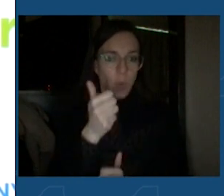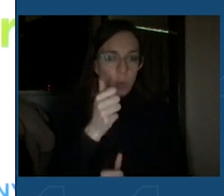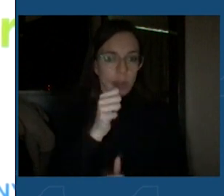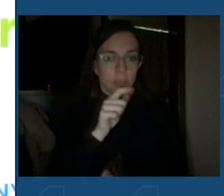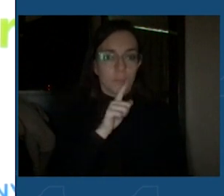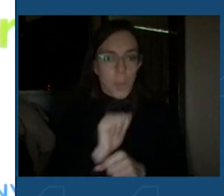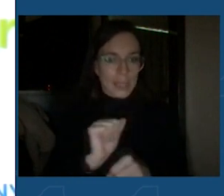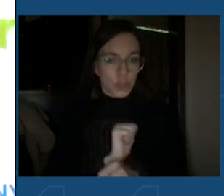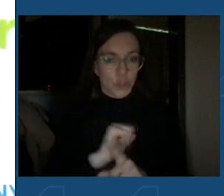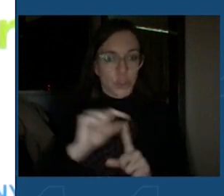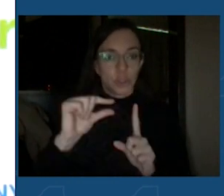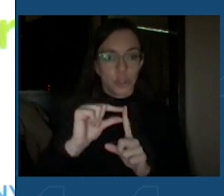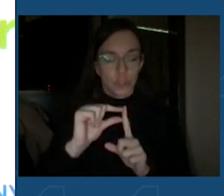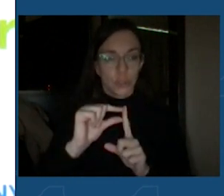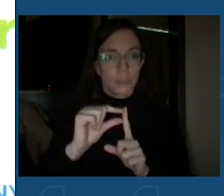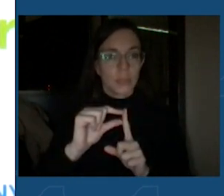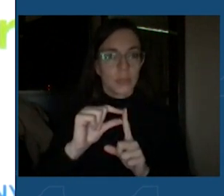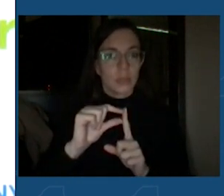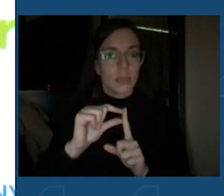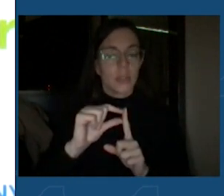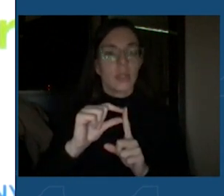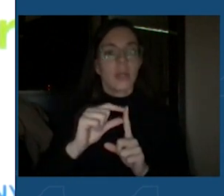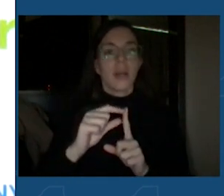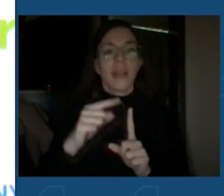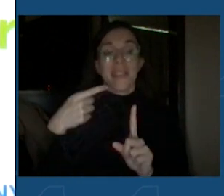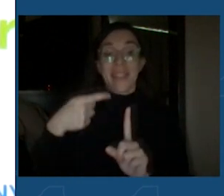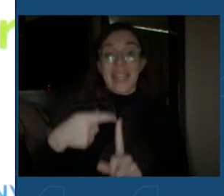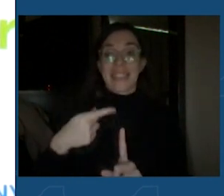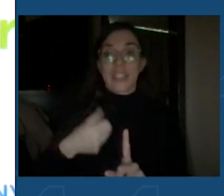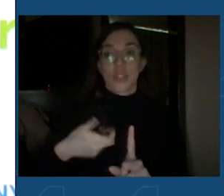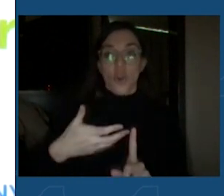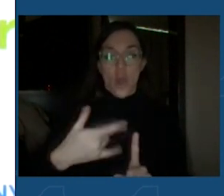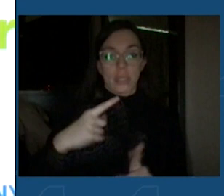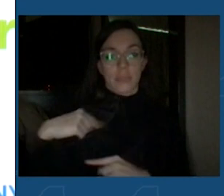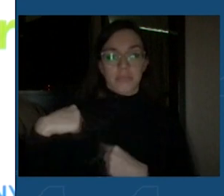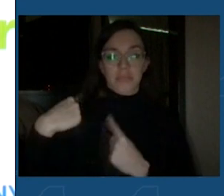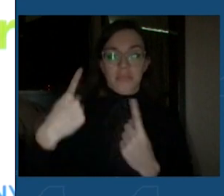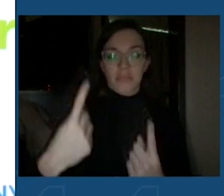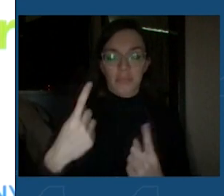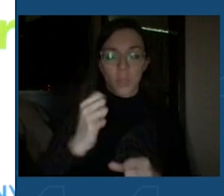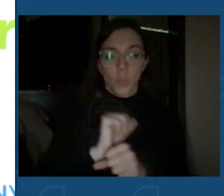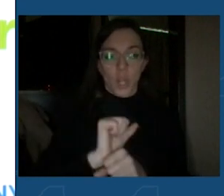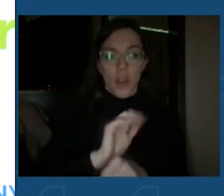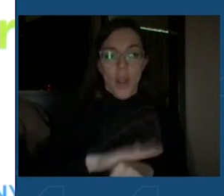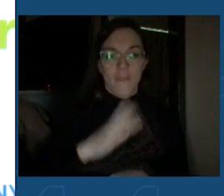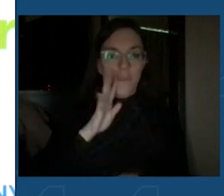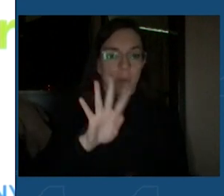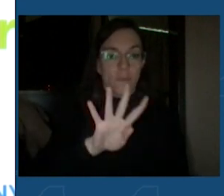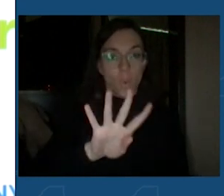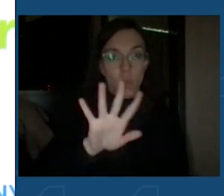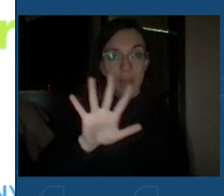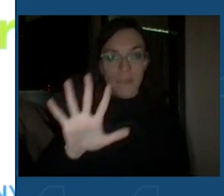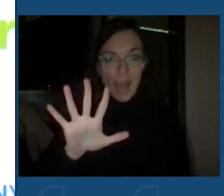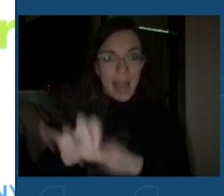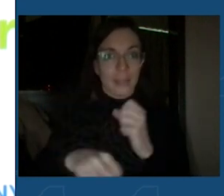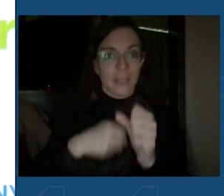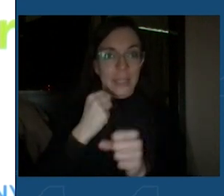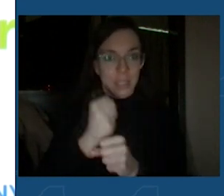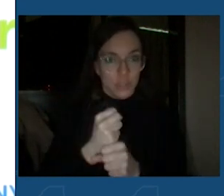what a cause I have literally been working on for 45 years.